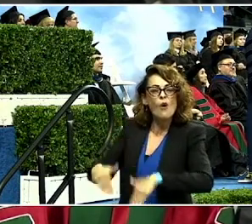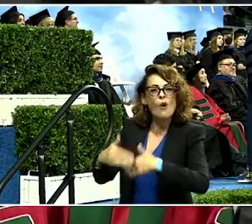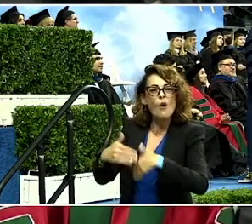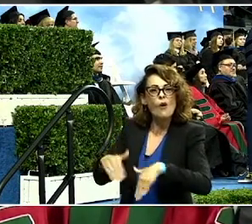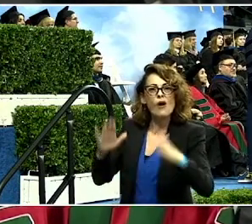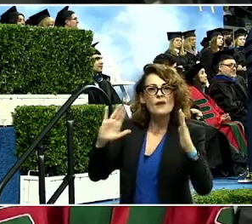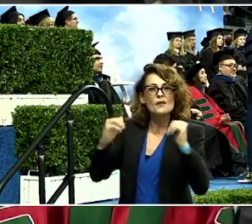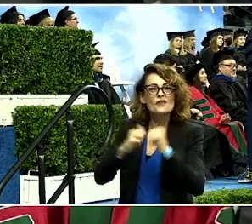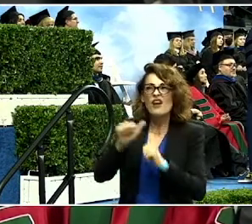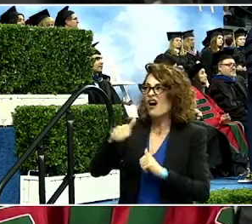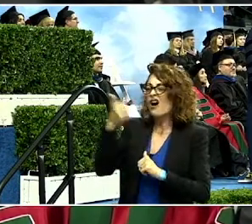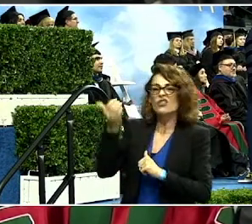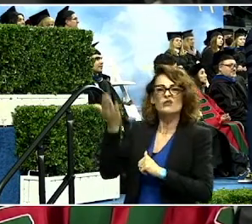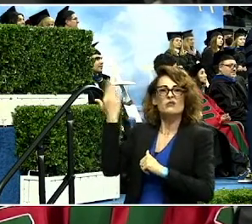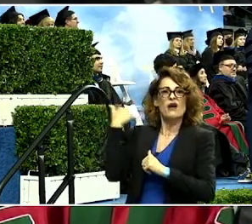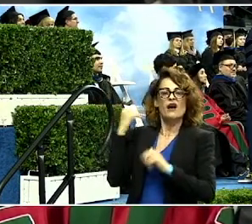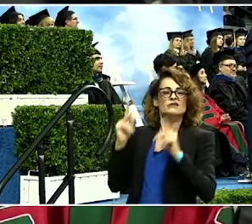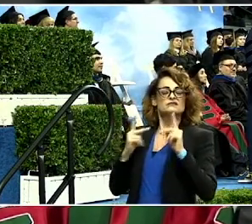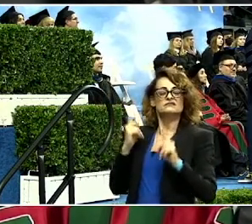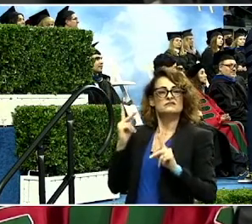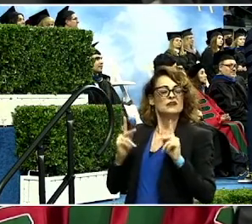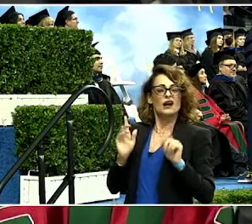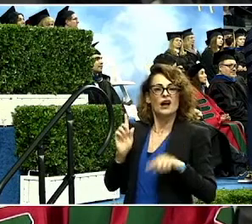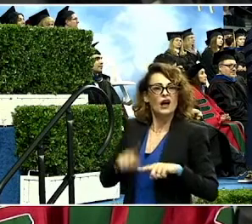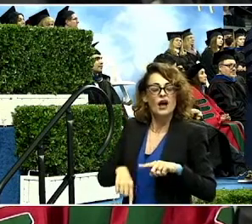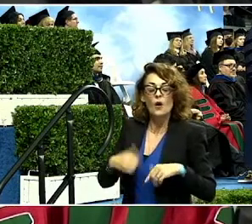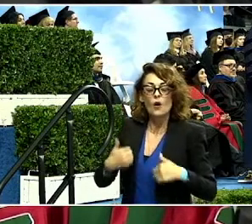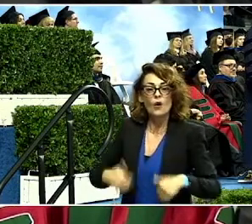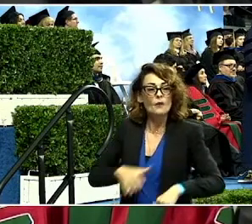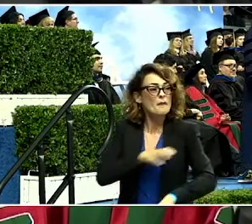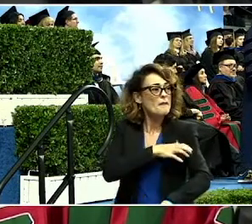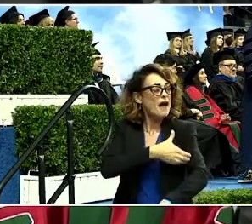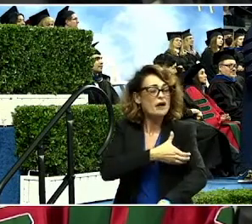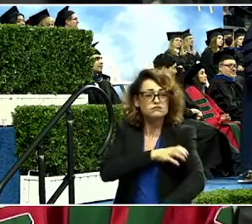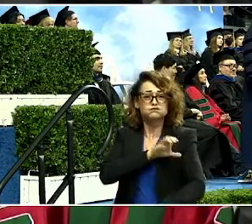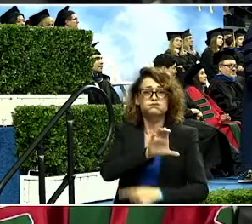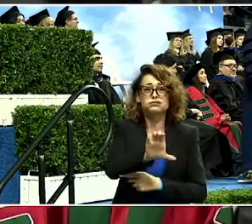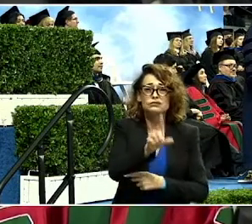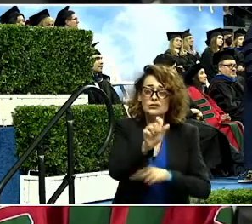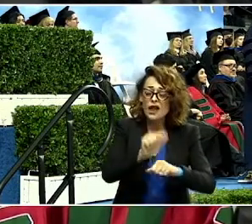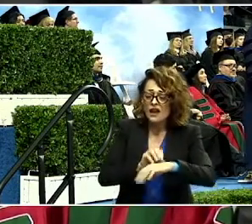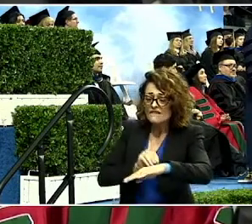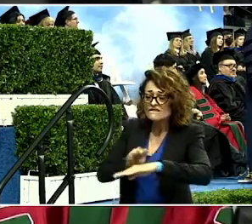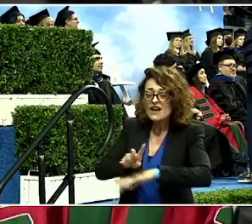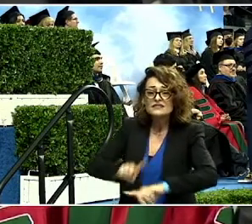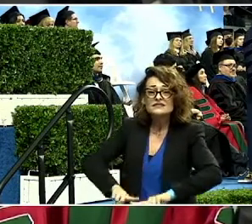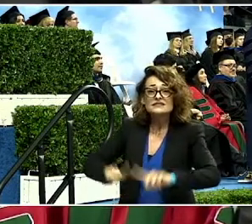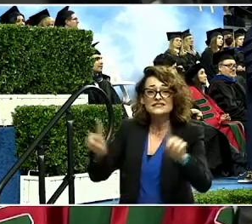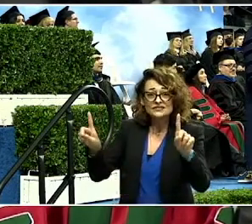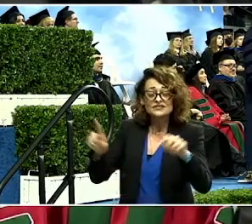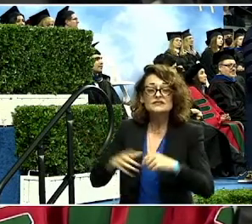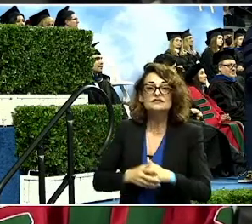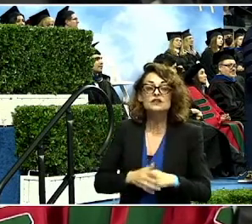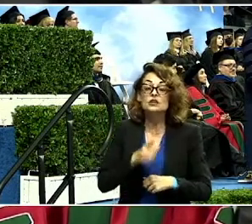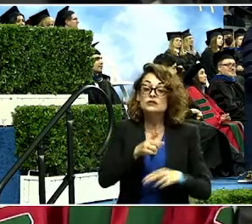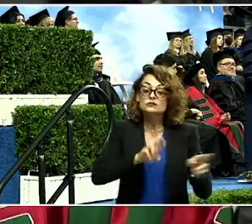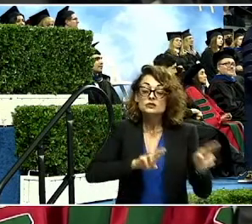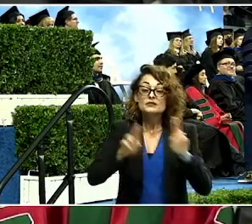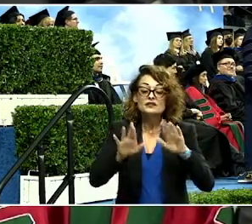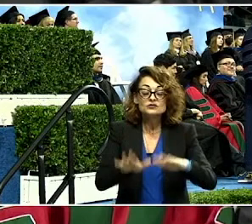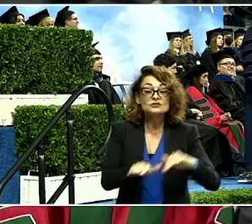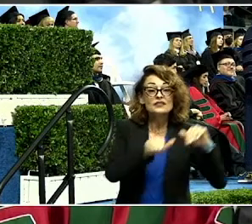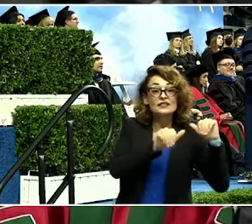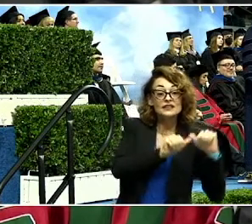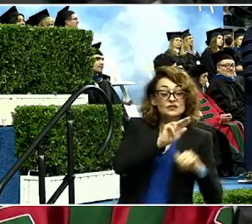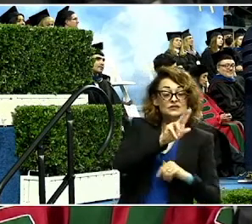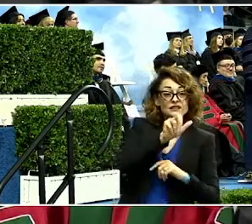generations couldn't. I mean, there's just enormous power in your hands to make a difference. As you prepare to leave UCLA, I hope that you'll